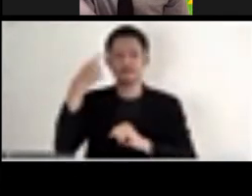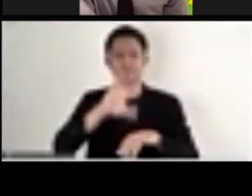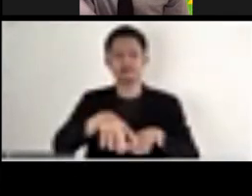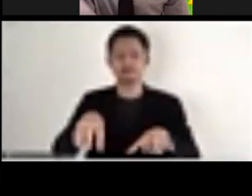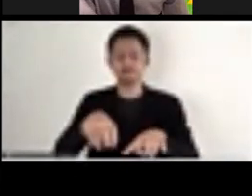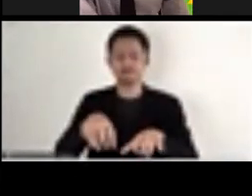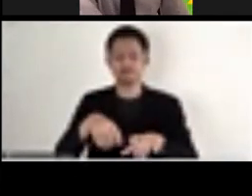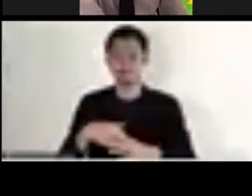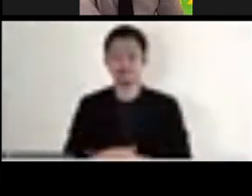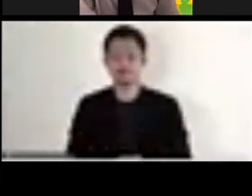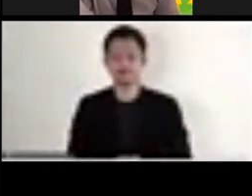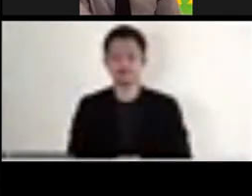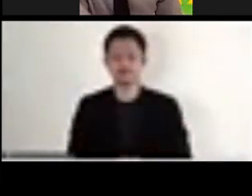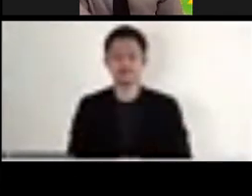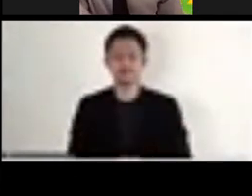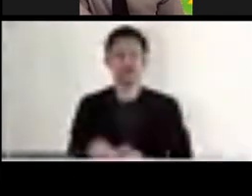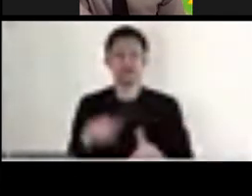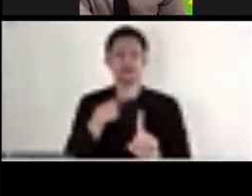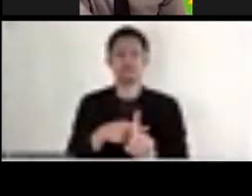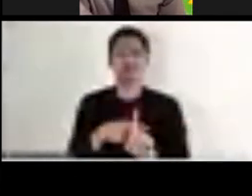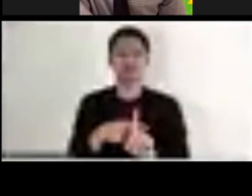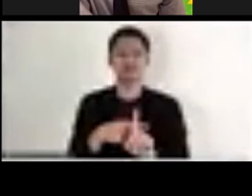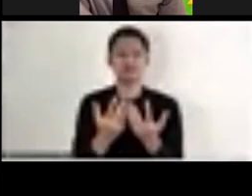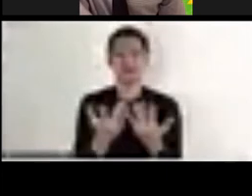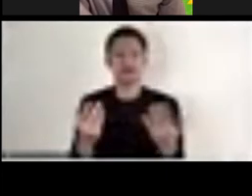Muksin Muksin